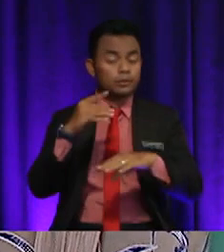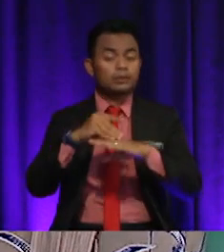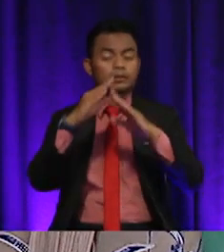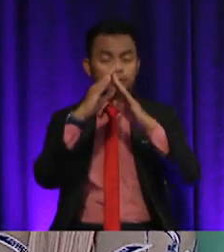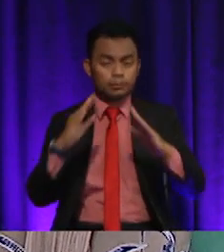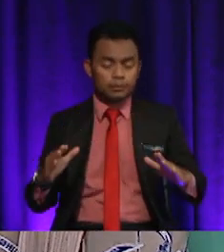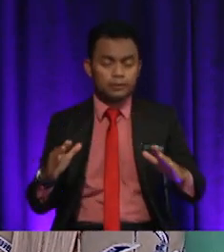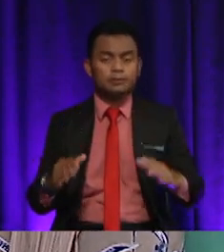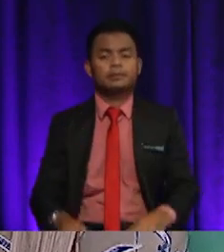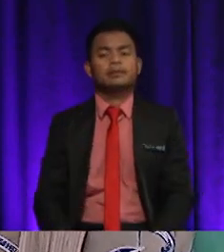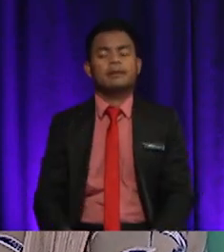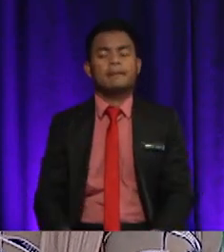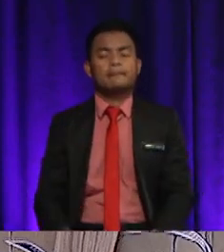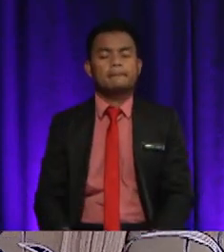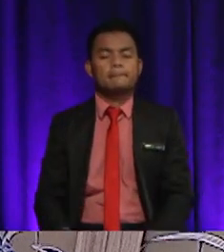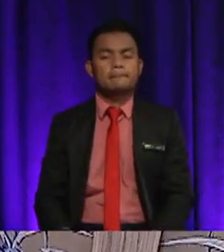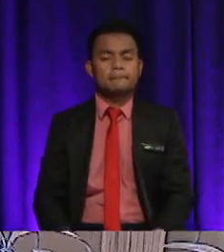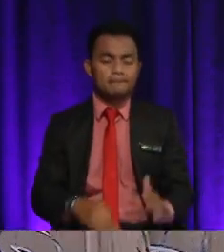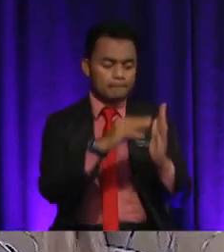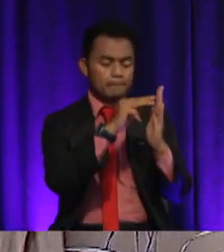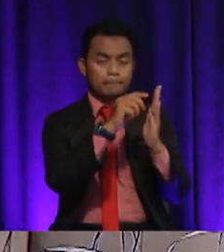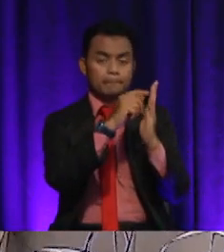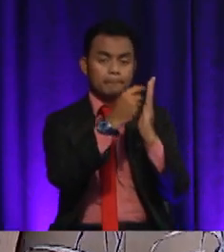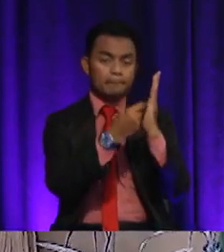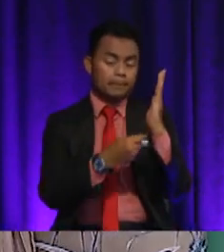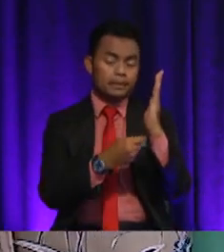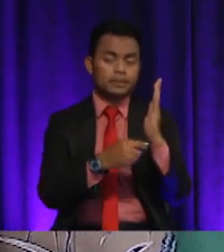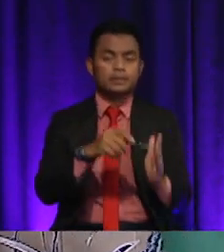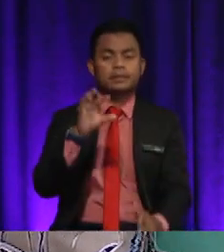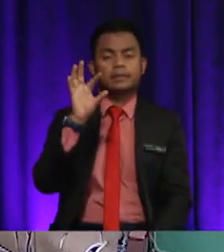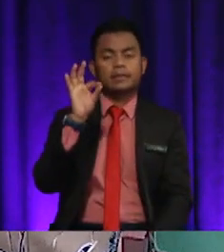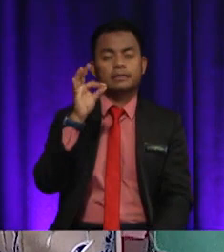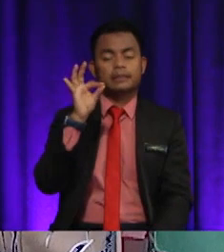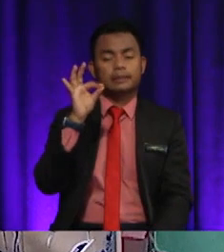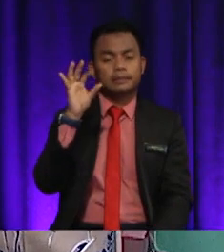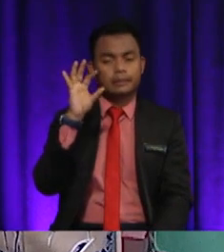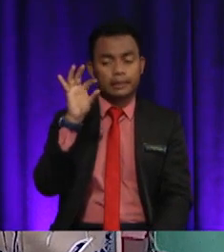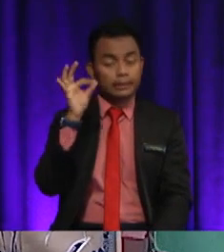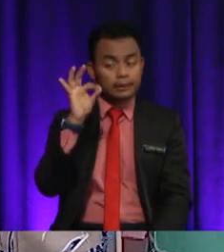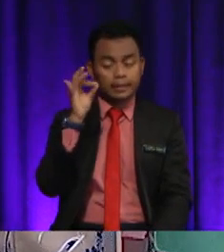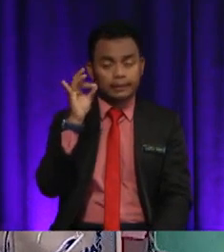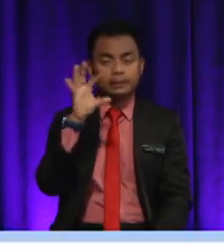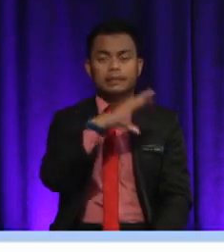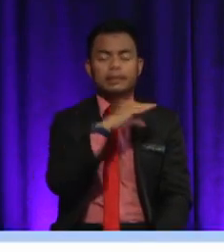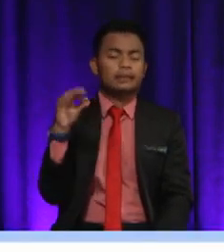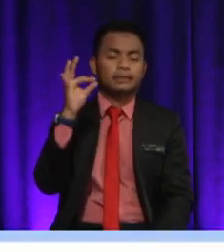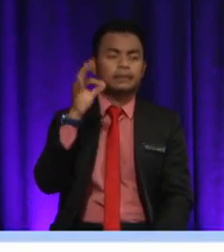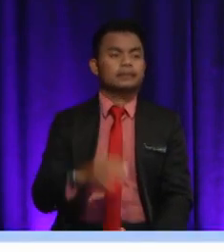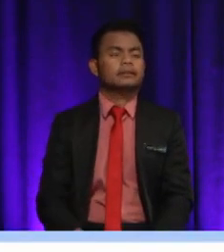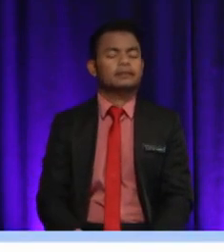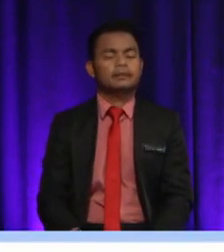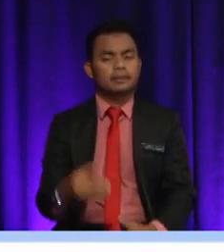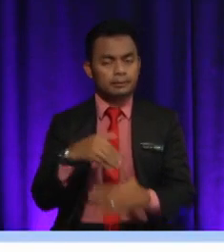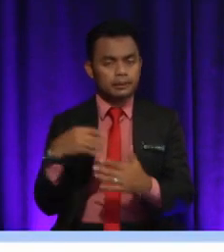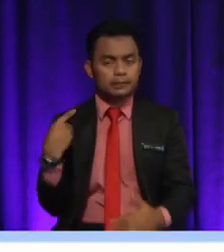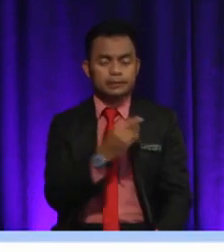pages 18 and 19 for this text. So as you could see here, we have a text entitled A House of Mystery on the